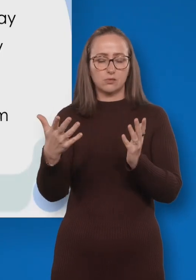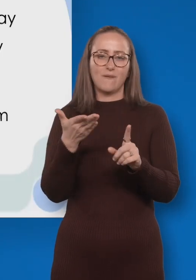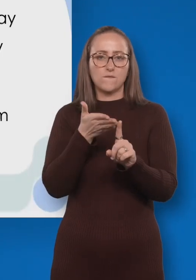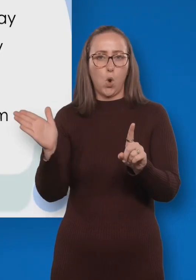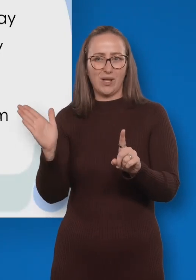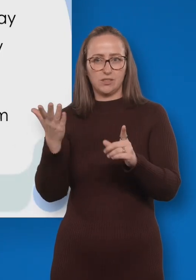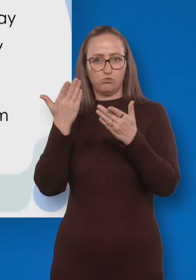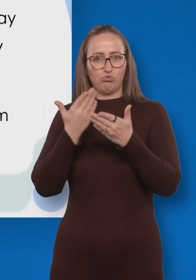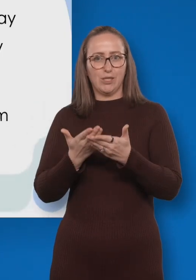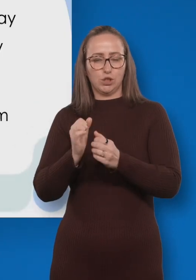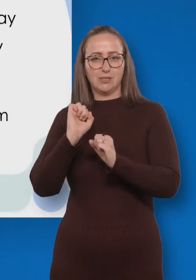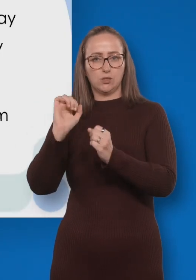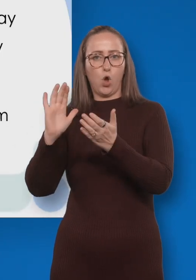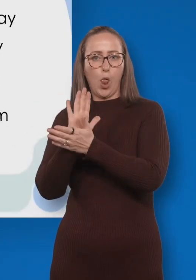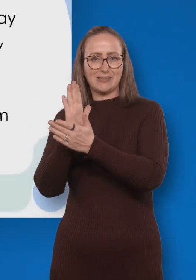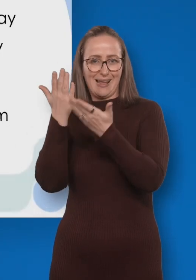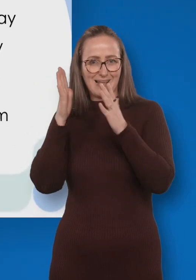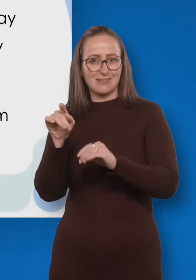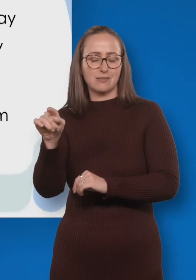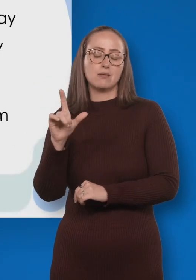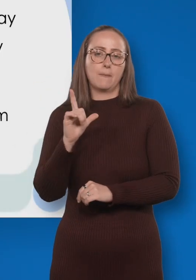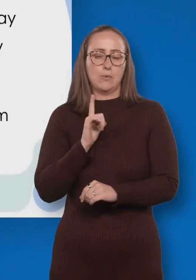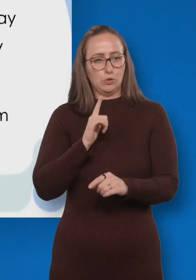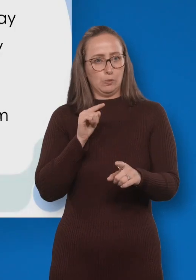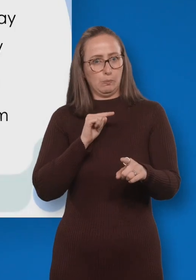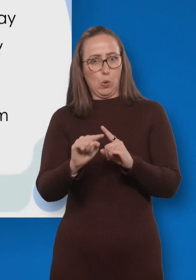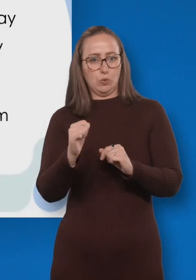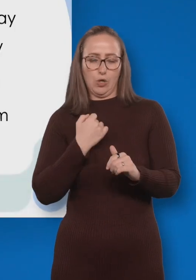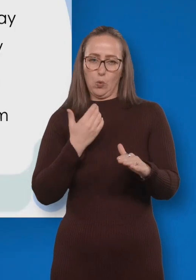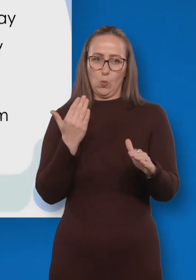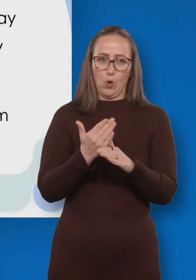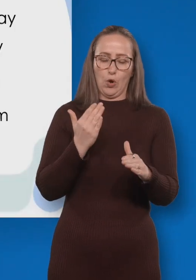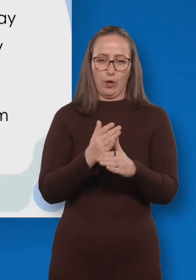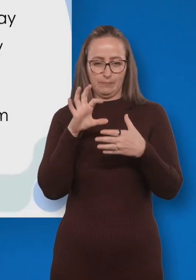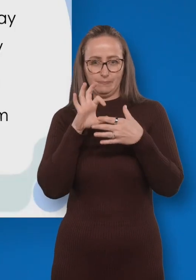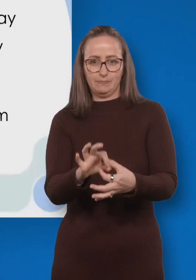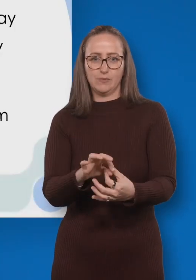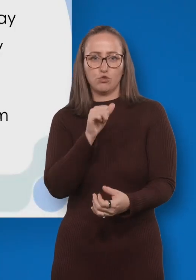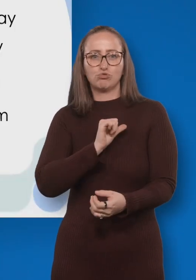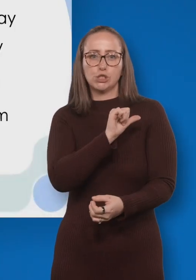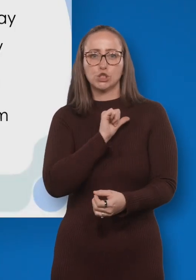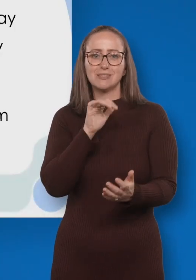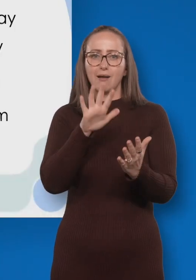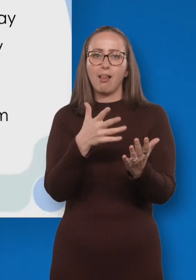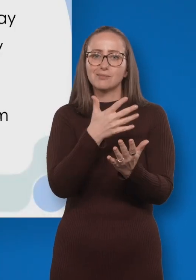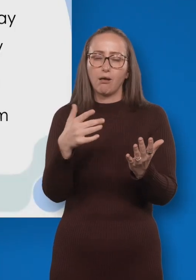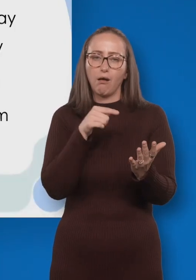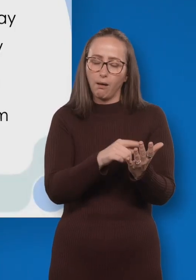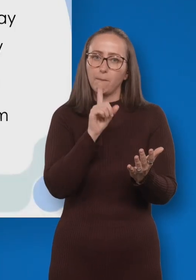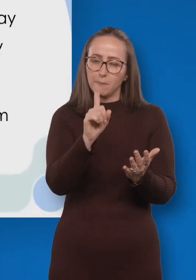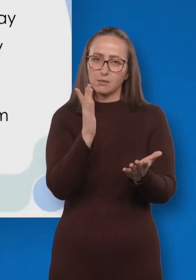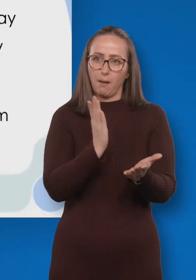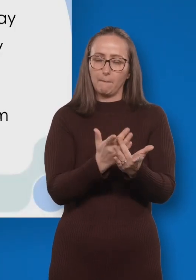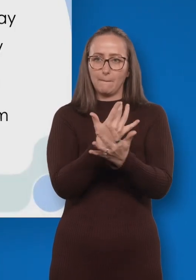we do tend to be very much our work schedule is very premised around the Christian calendar, but we know